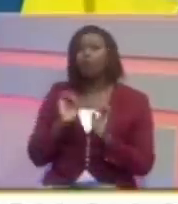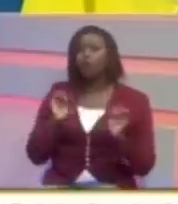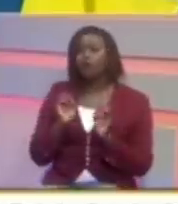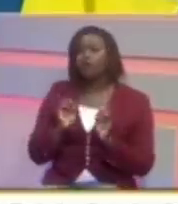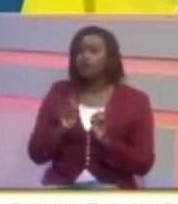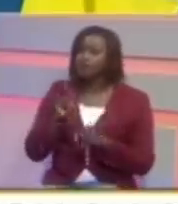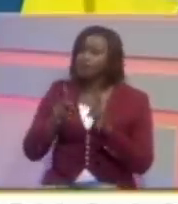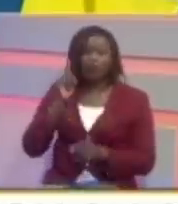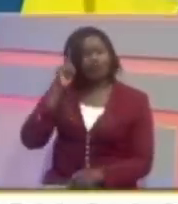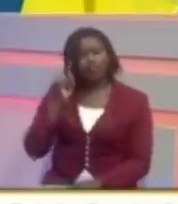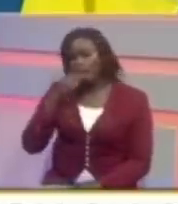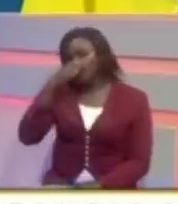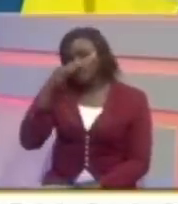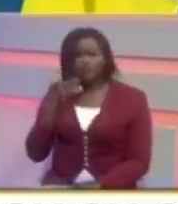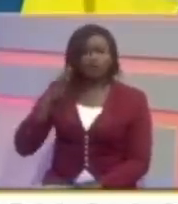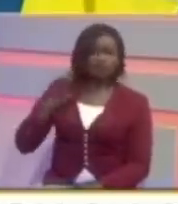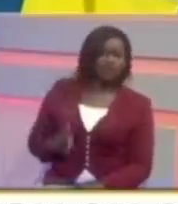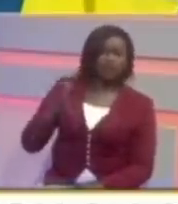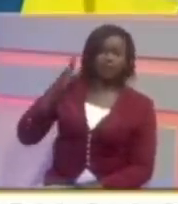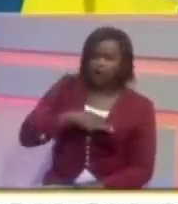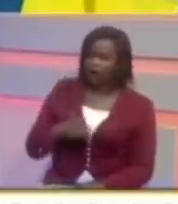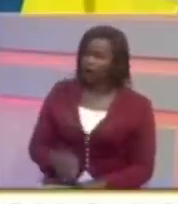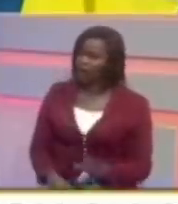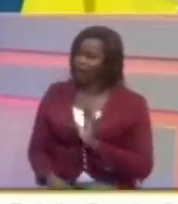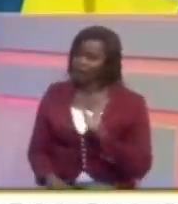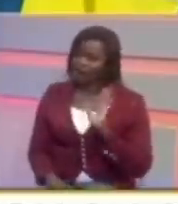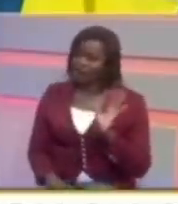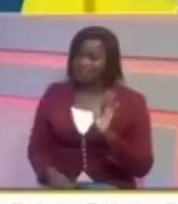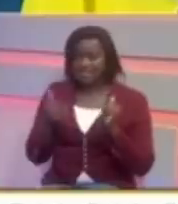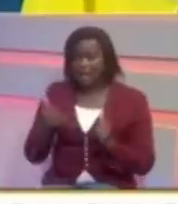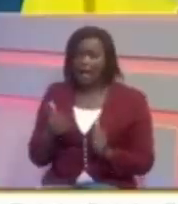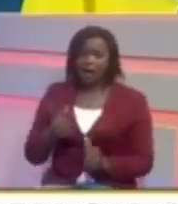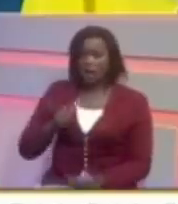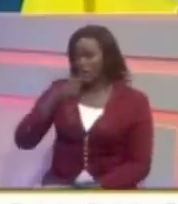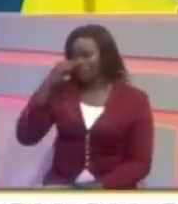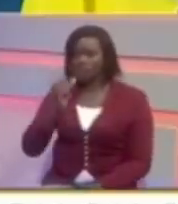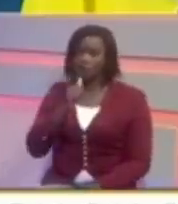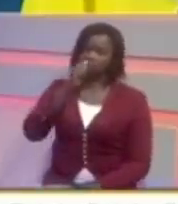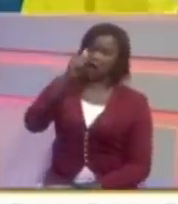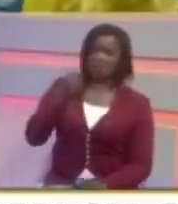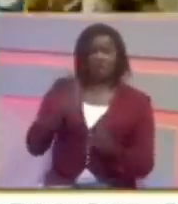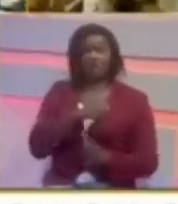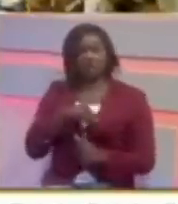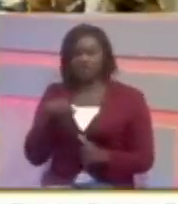Timros and Seven Arim Sambi, and Katia Ura, Ebisele, and Opusunia Ura.